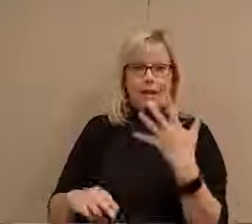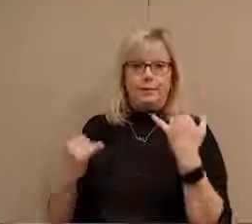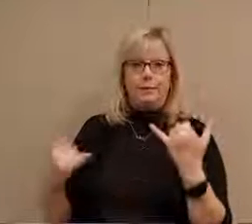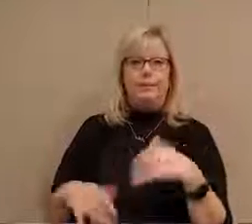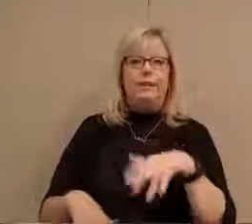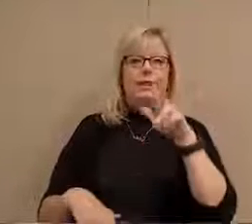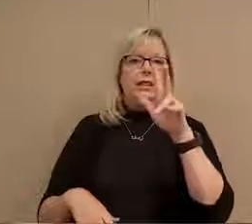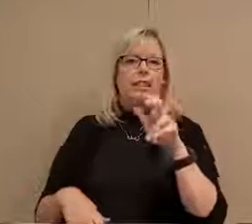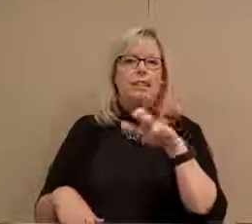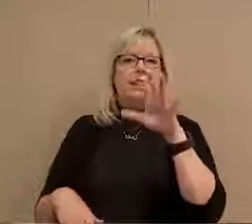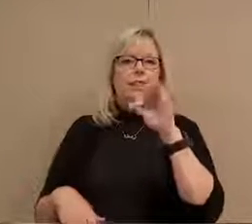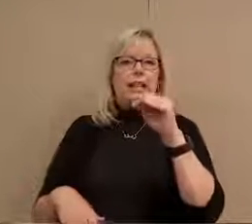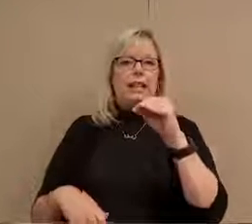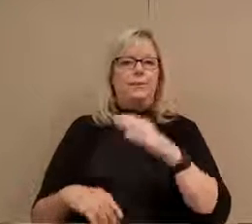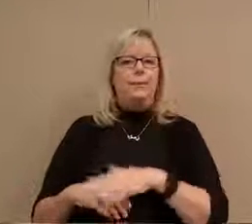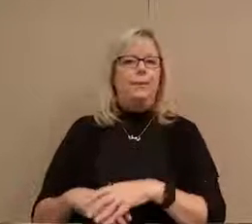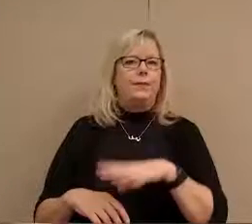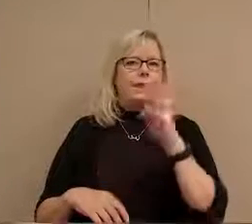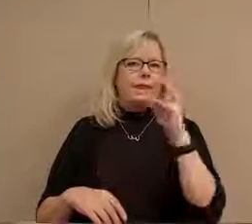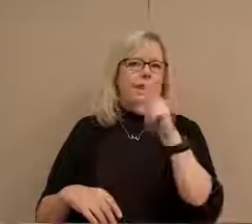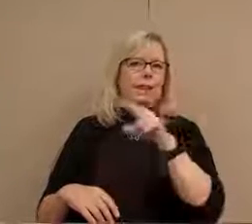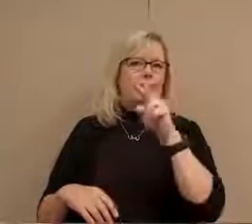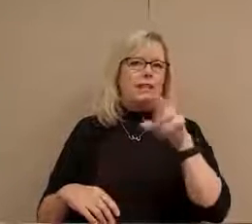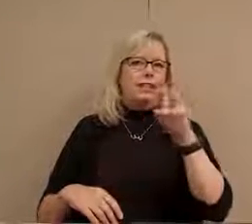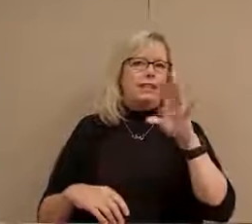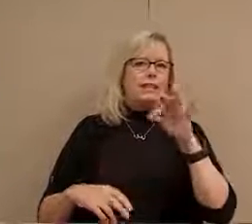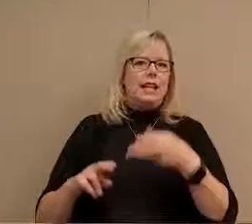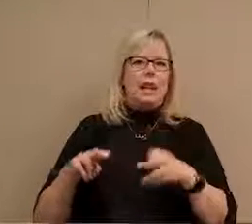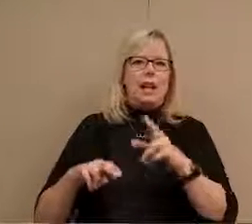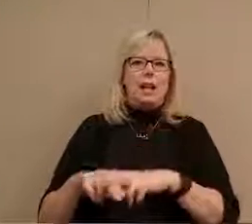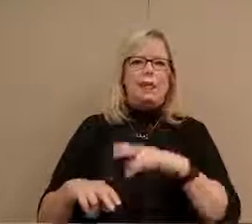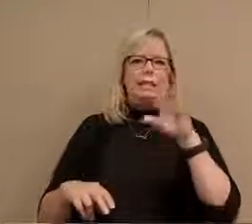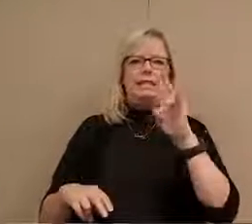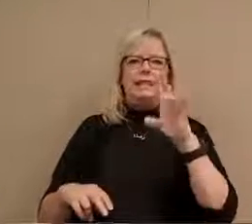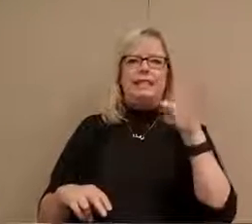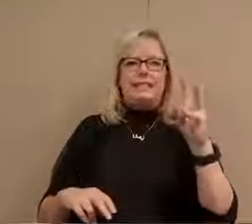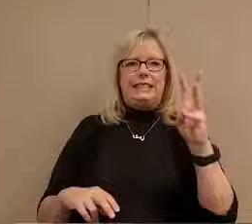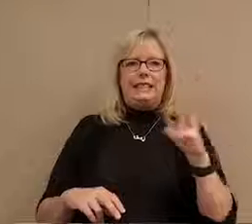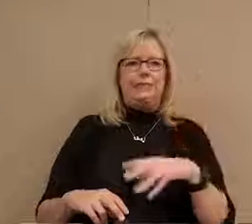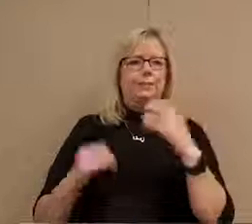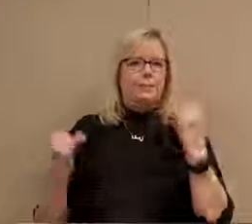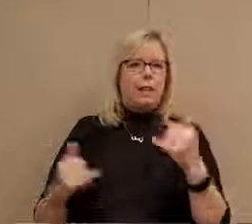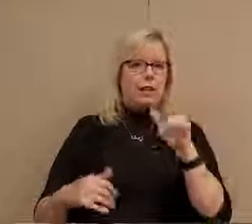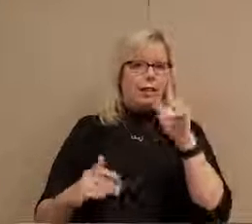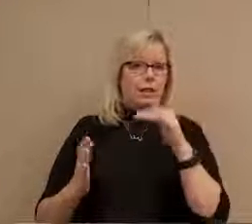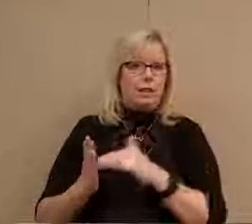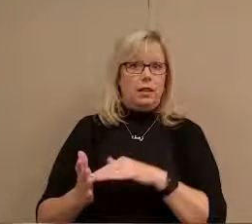to 390. 62269 up 76 to